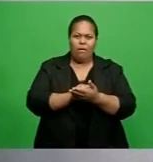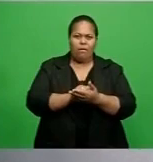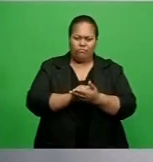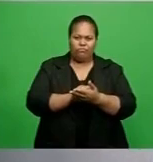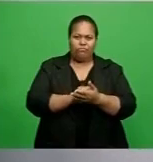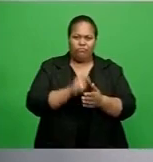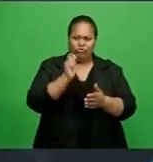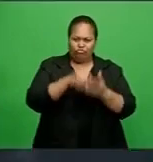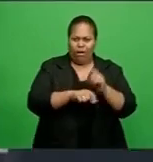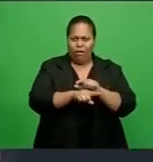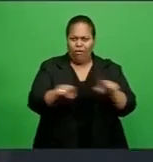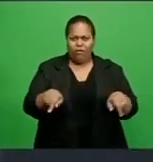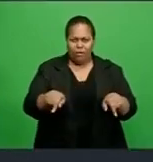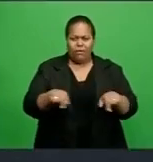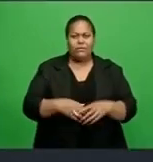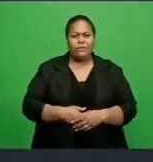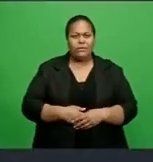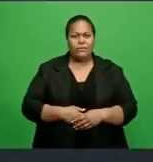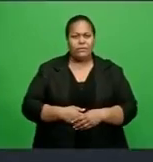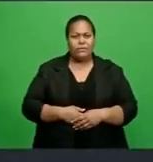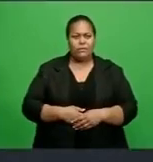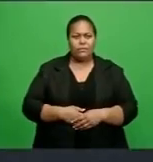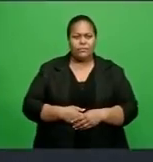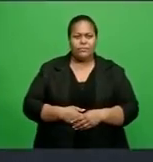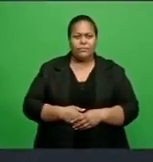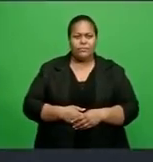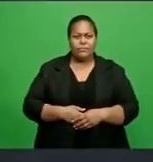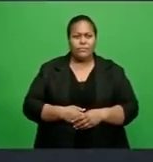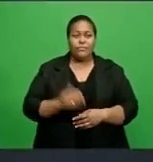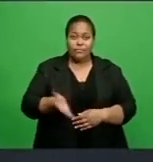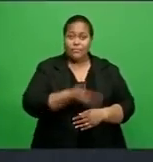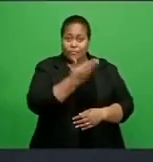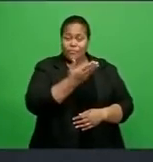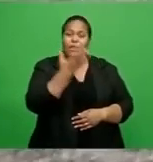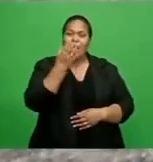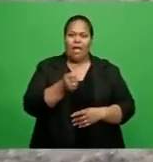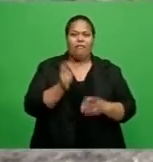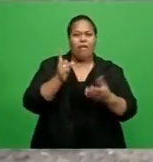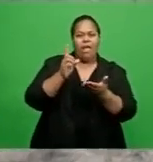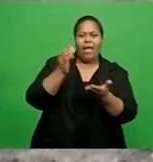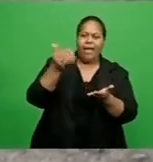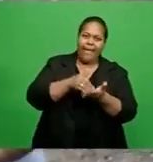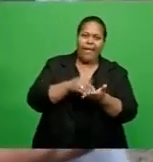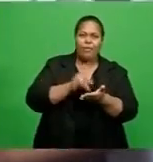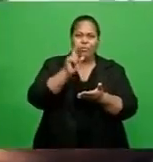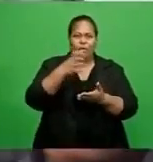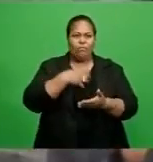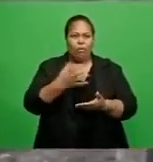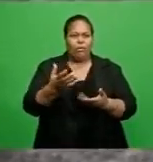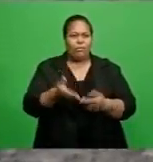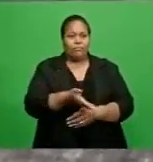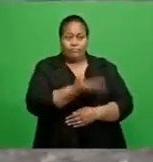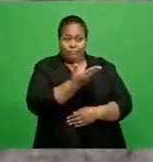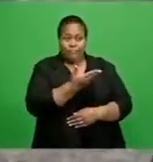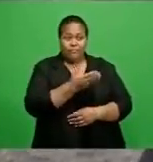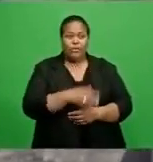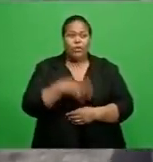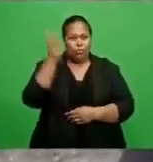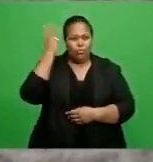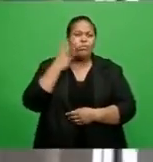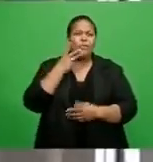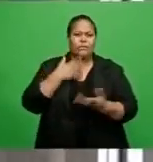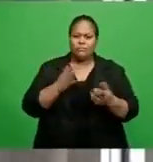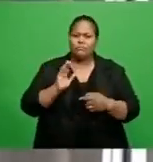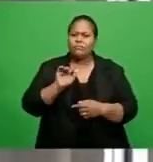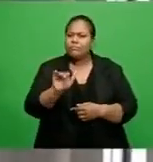officer Chokaveti Rambuku faces an additional charge of conspiracy to defeat justice and interfering with the